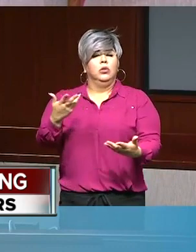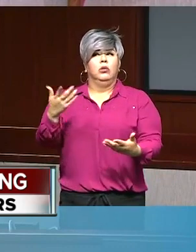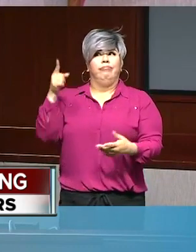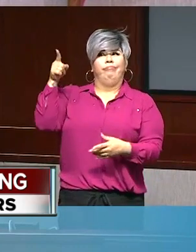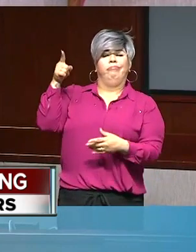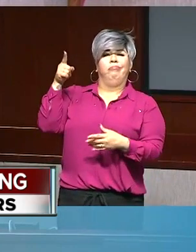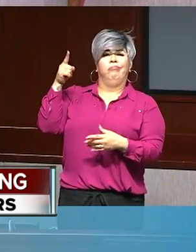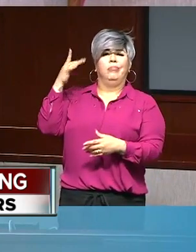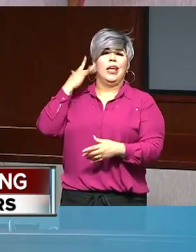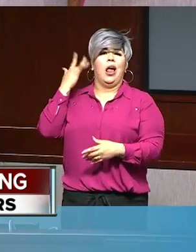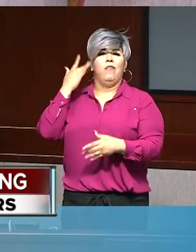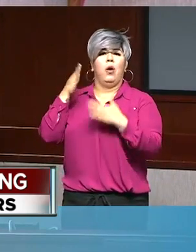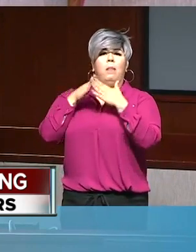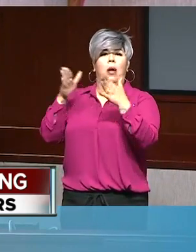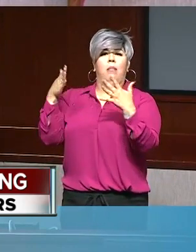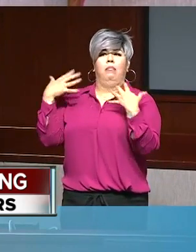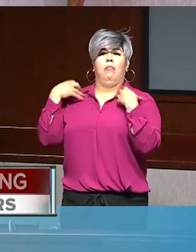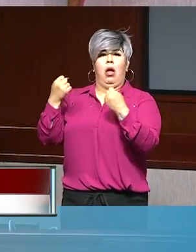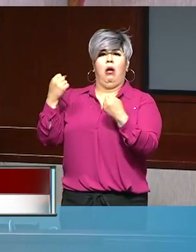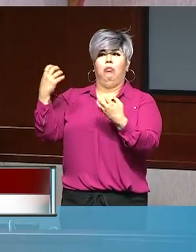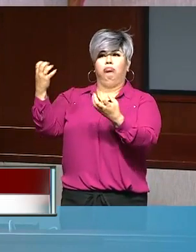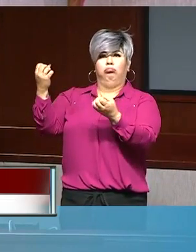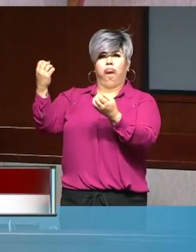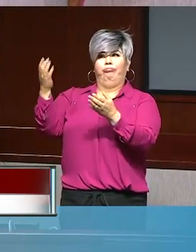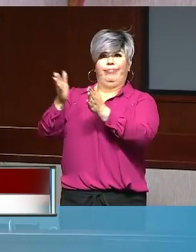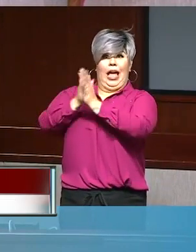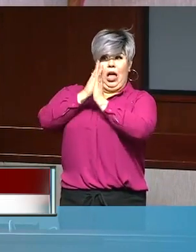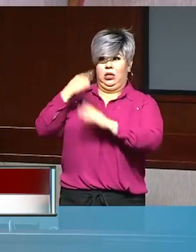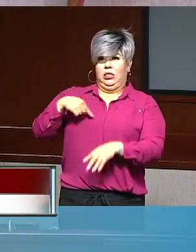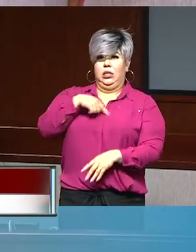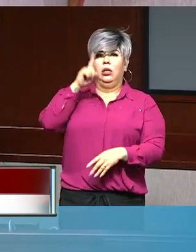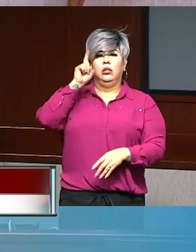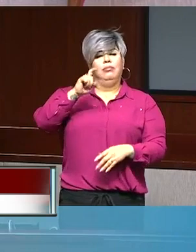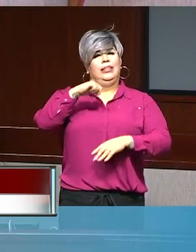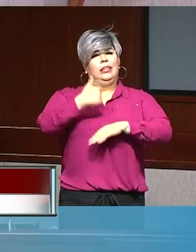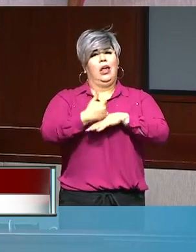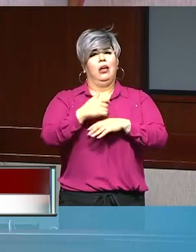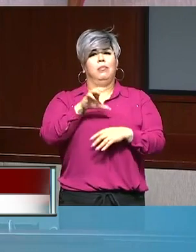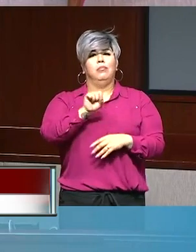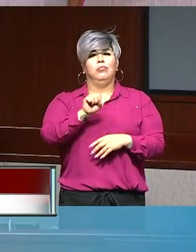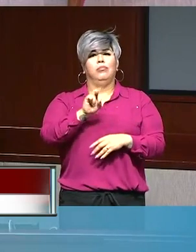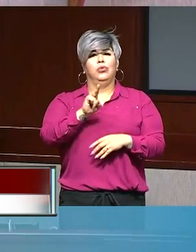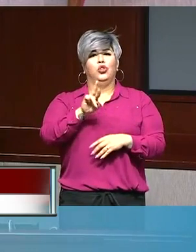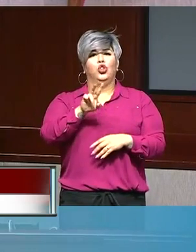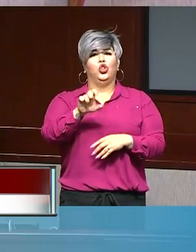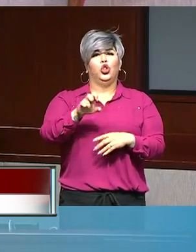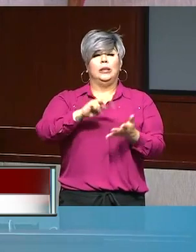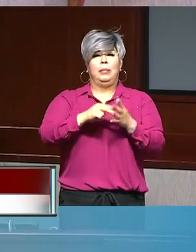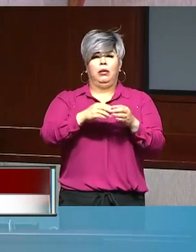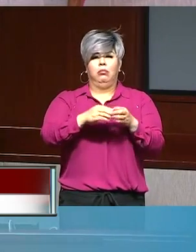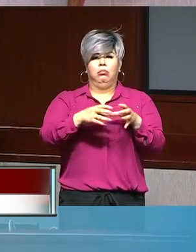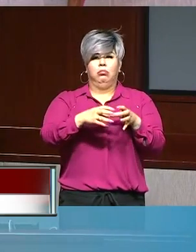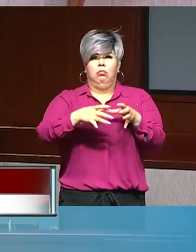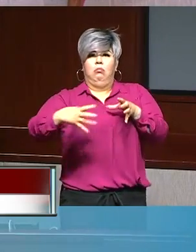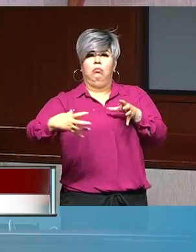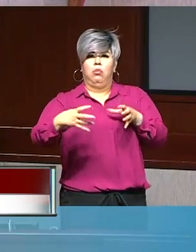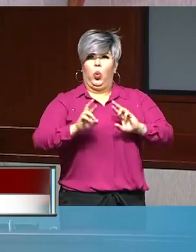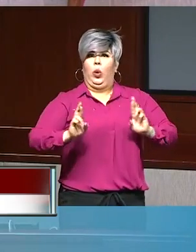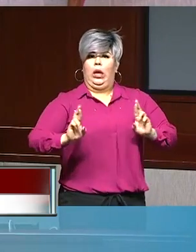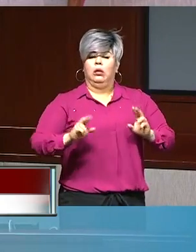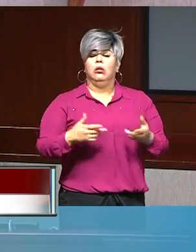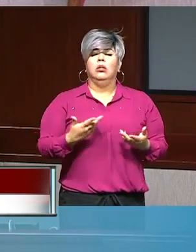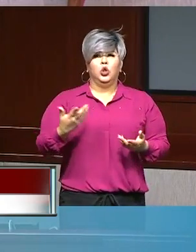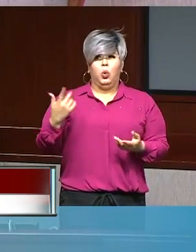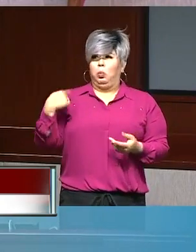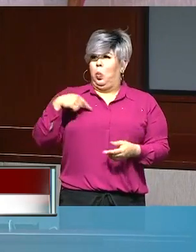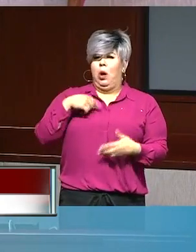to develop a surge capacity. And so that capacity has been developed. We have very clear and defined plans of